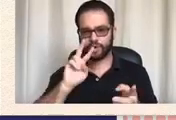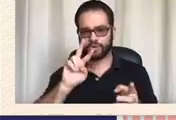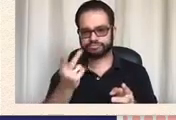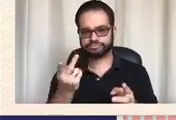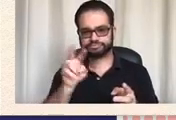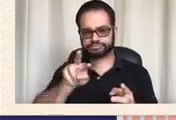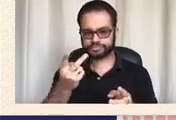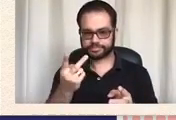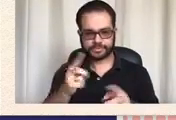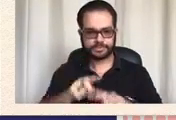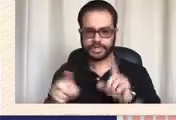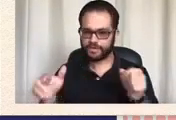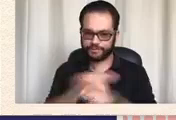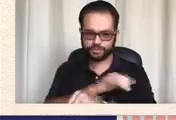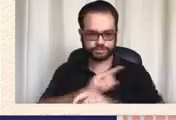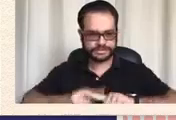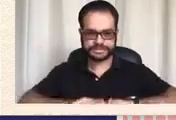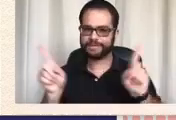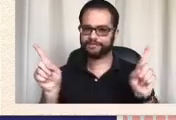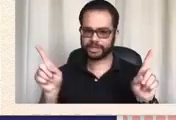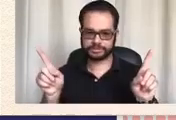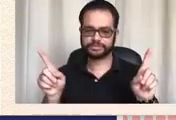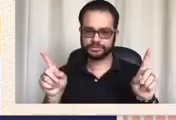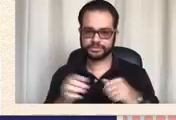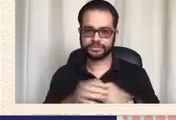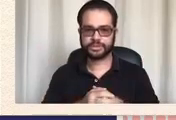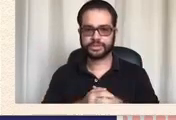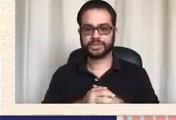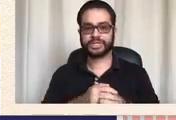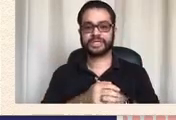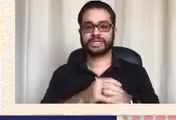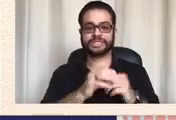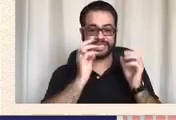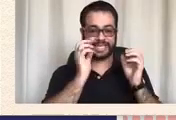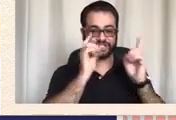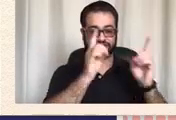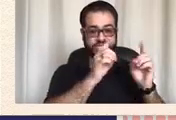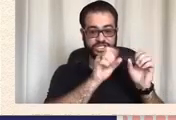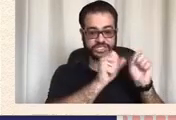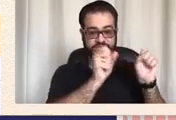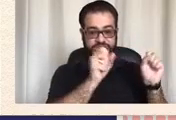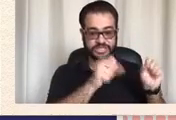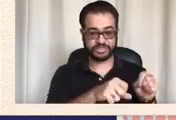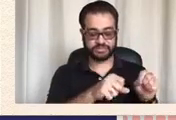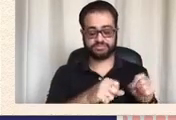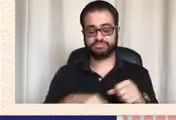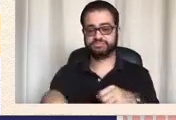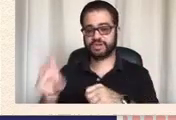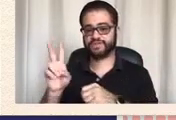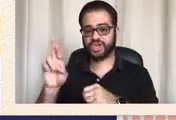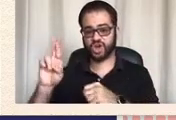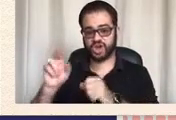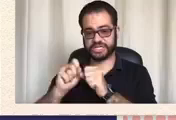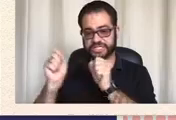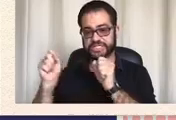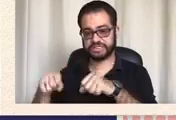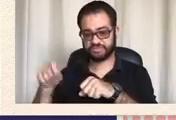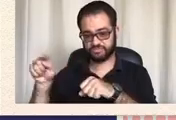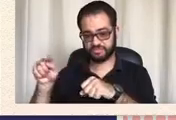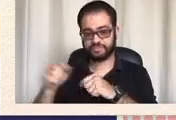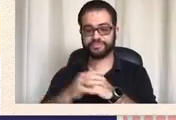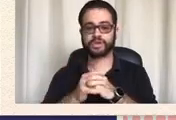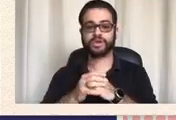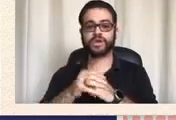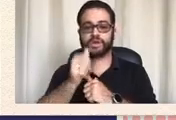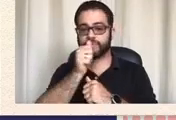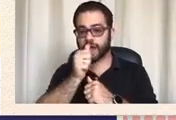things. If the educational system, the vocational rehabilitation agencies, and private and government